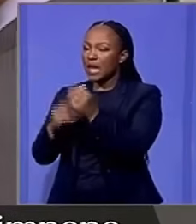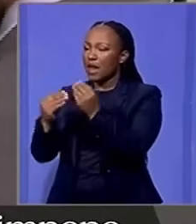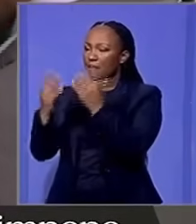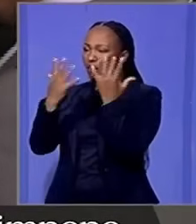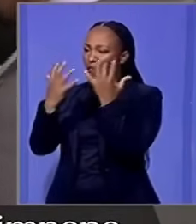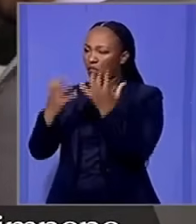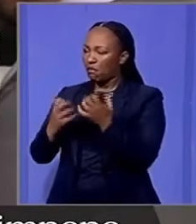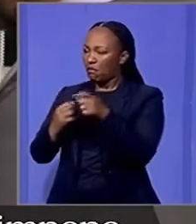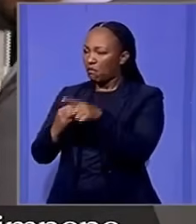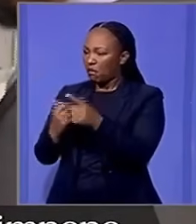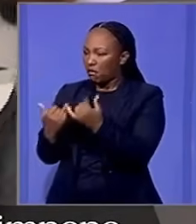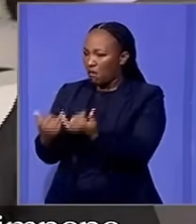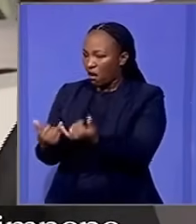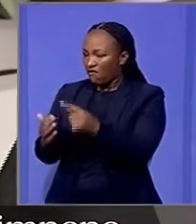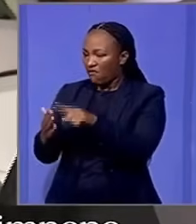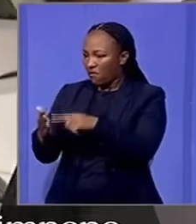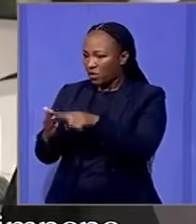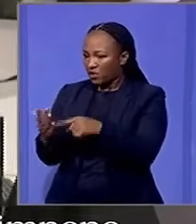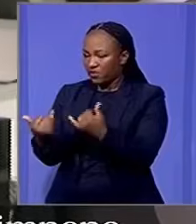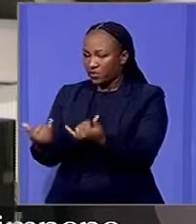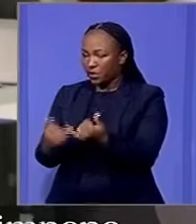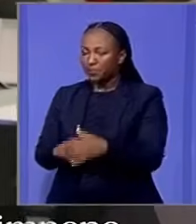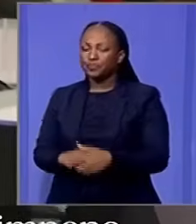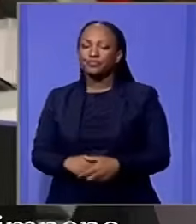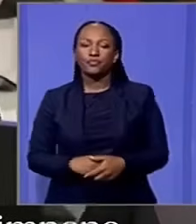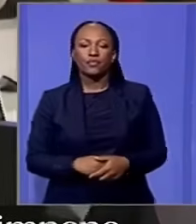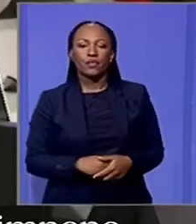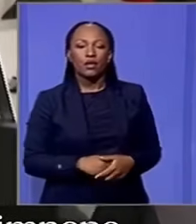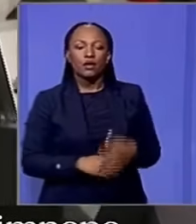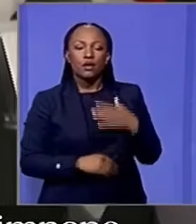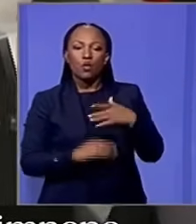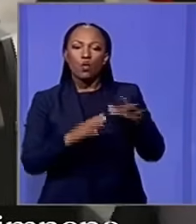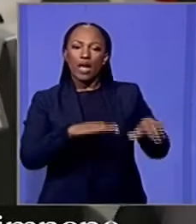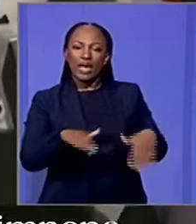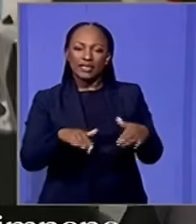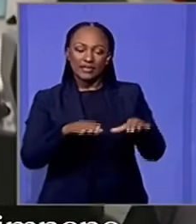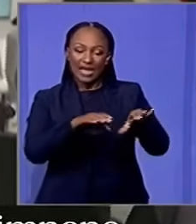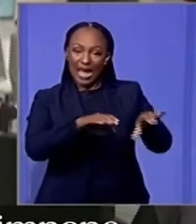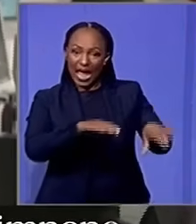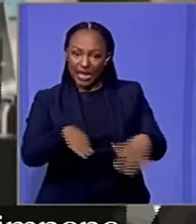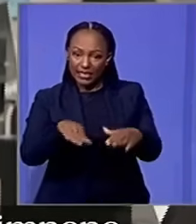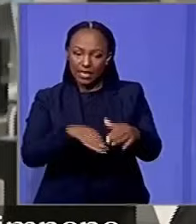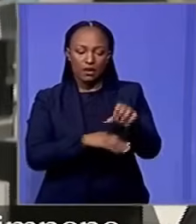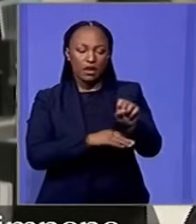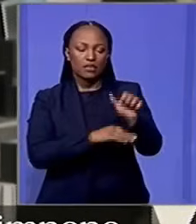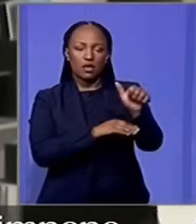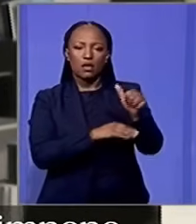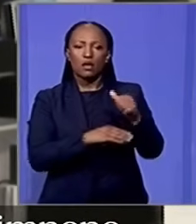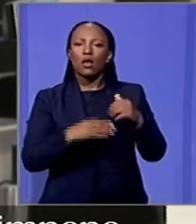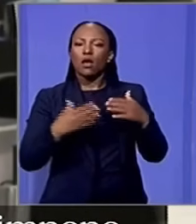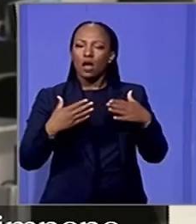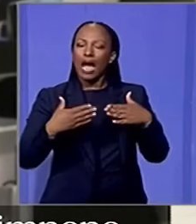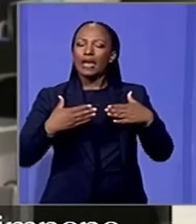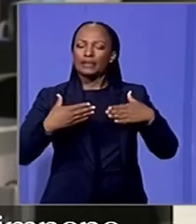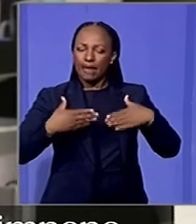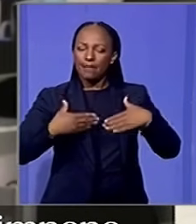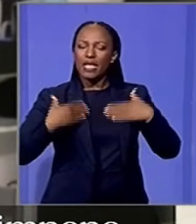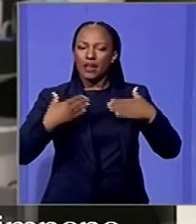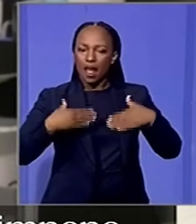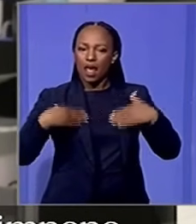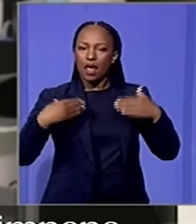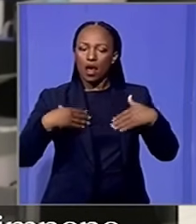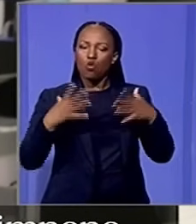ya Limpopo mo ditlhophong tsa monongwaga. Rena re le Action SA re thabile kudu ka mokgweleng gore ditiragatso di tsamaya ka